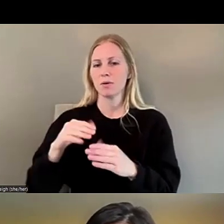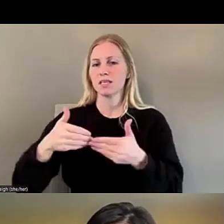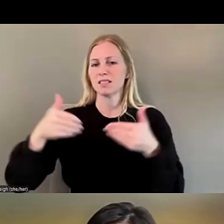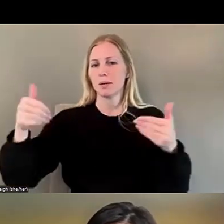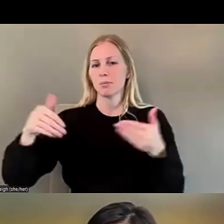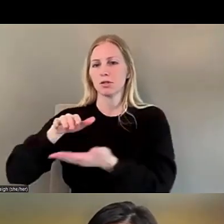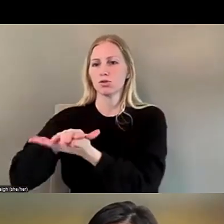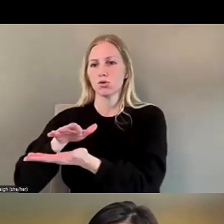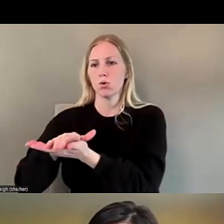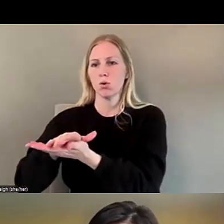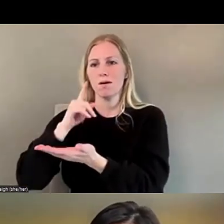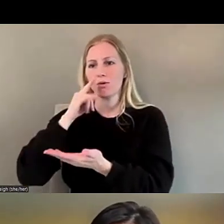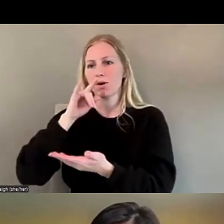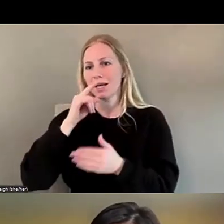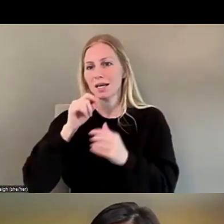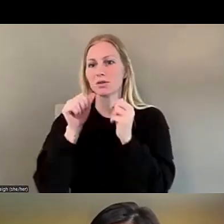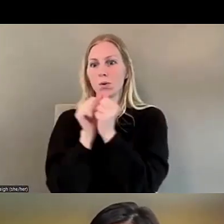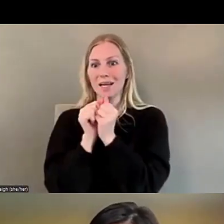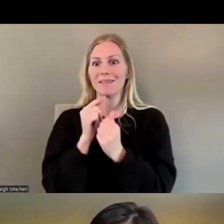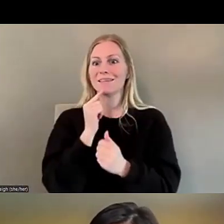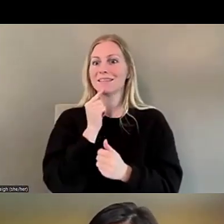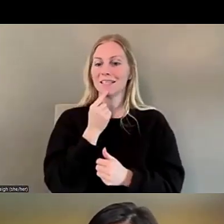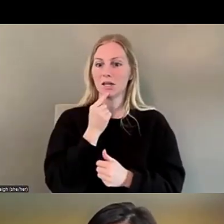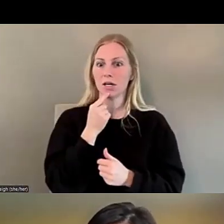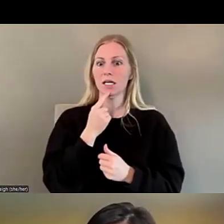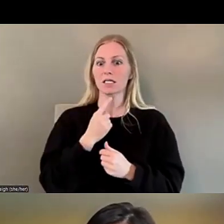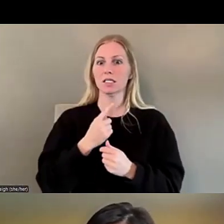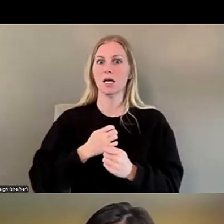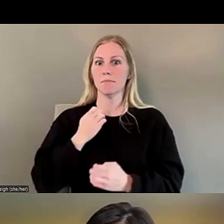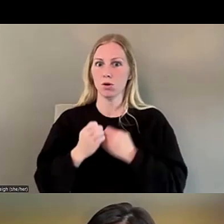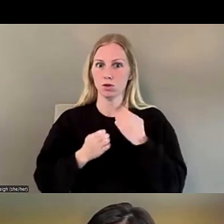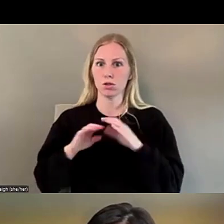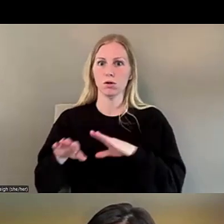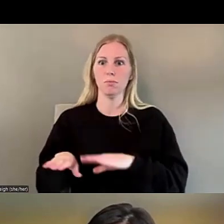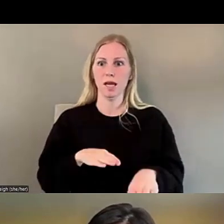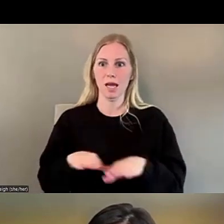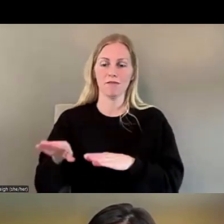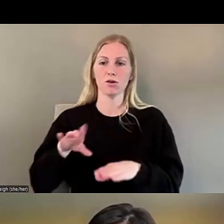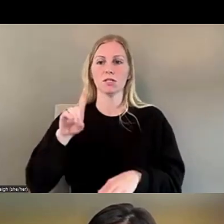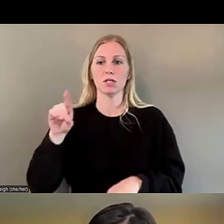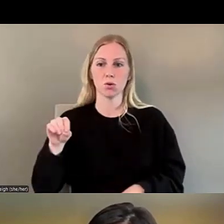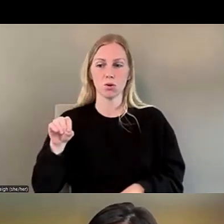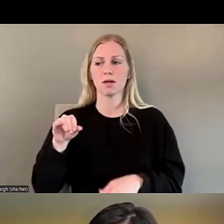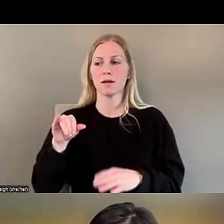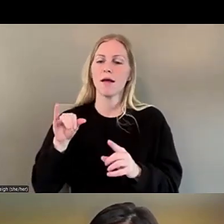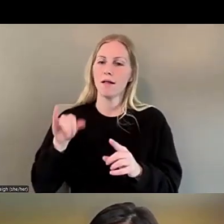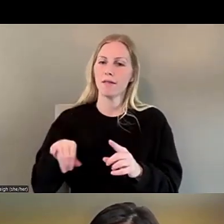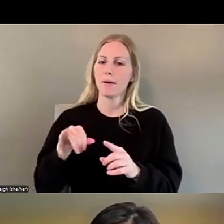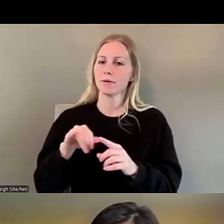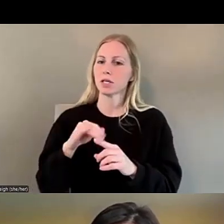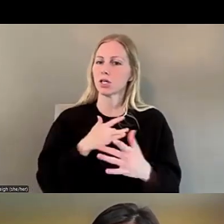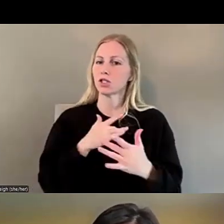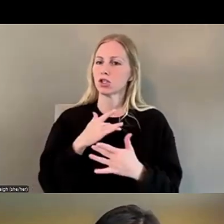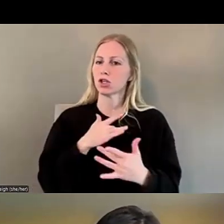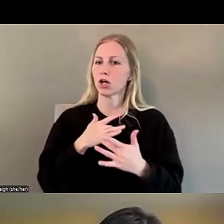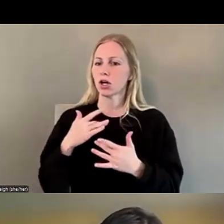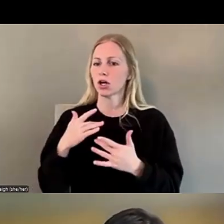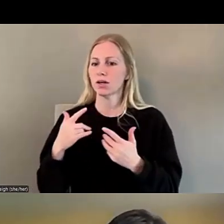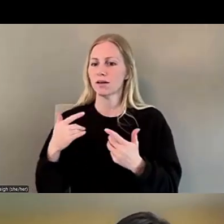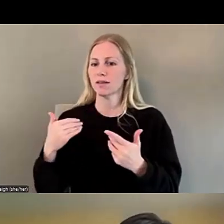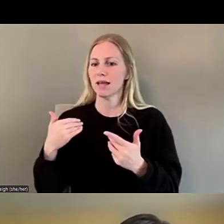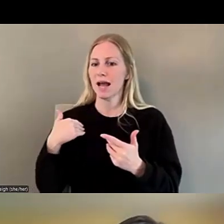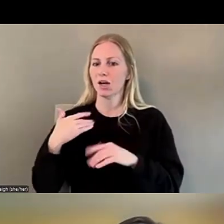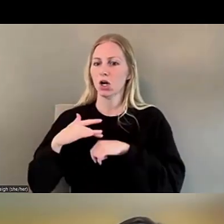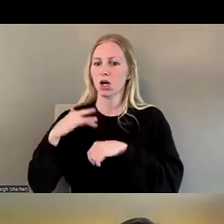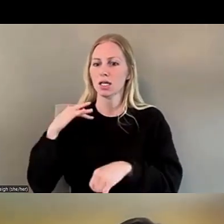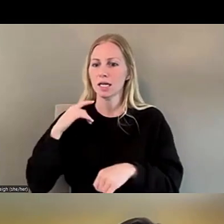kids with serious emotional behavioral disorders, that was a concern that they expressed early. They were worried about what would